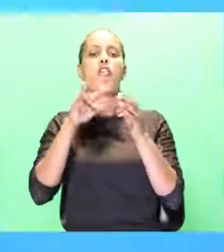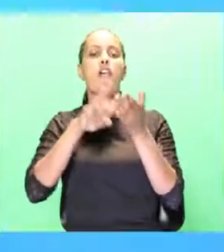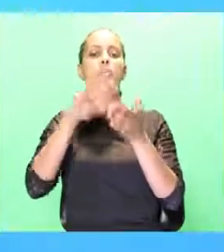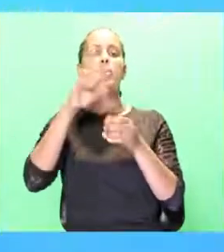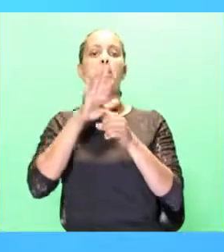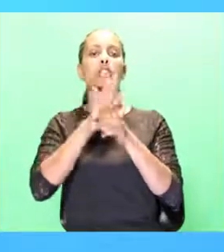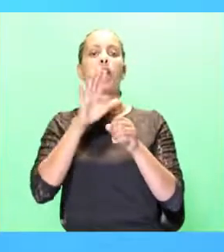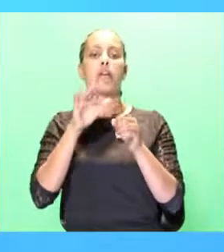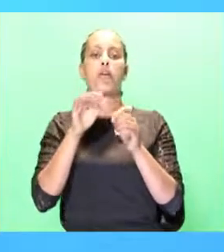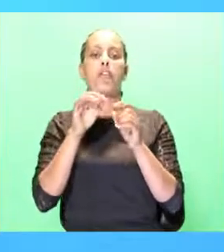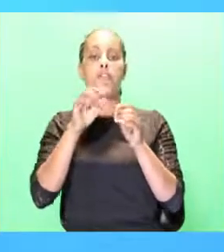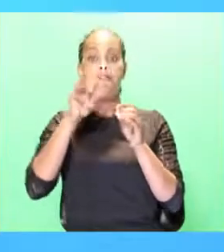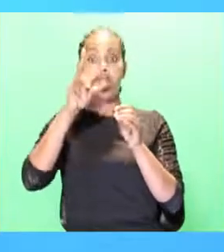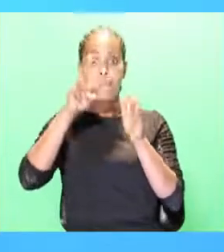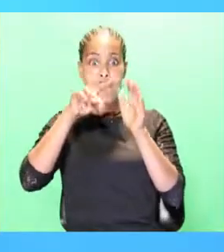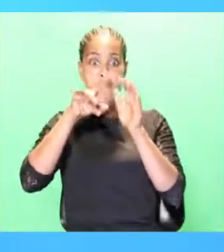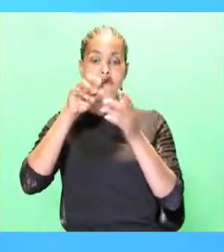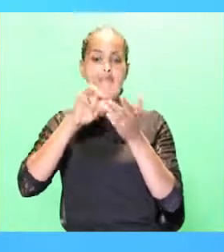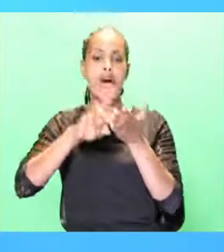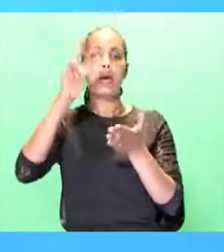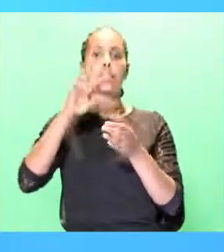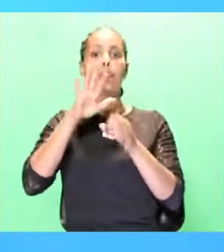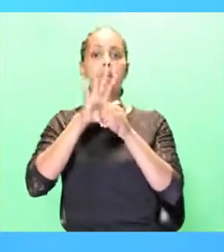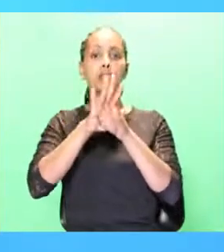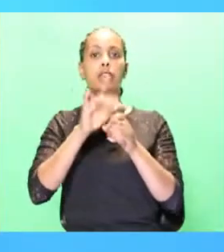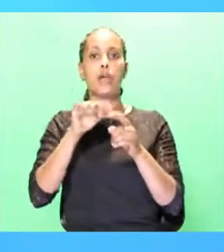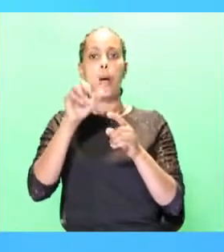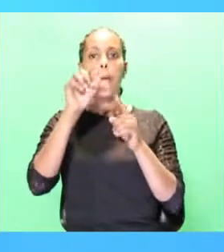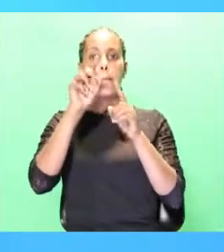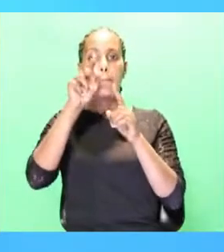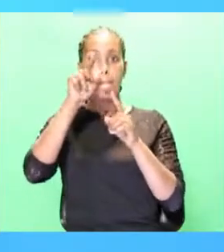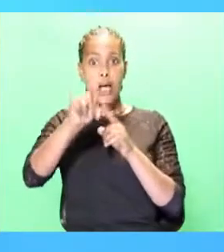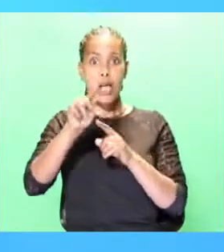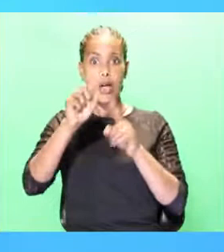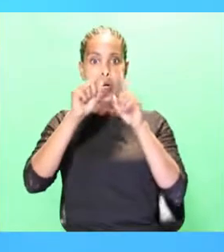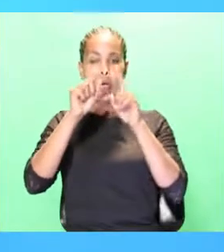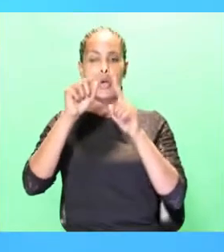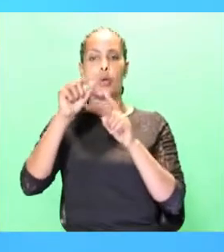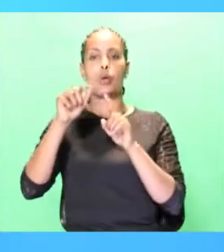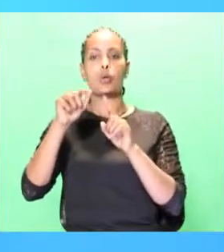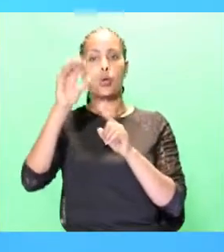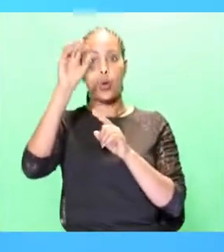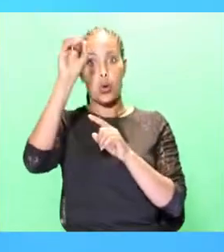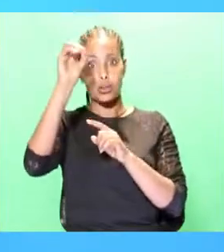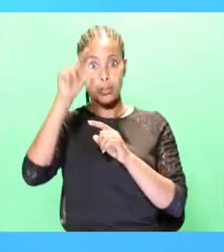equal vapor pressure of pure solvents, P naught of the solvent,